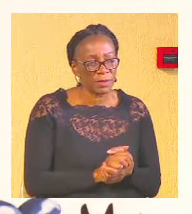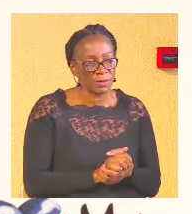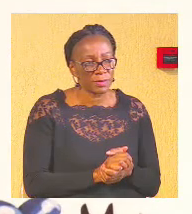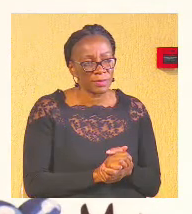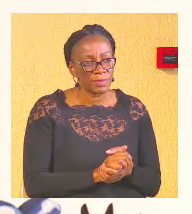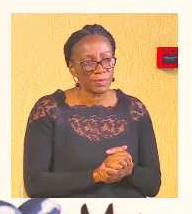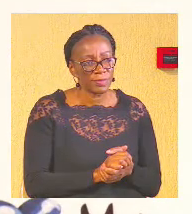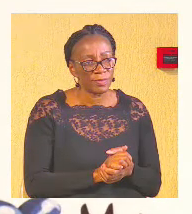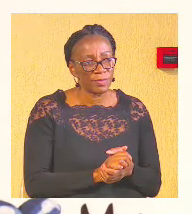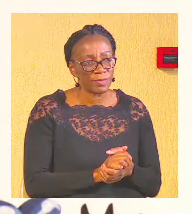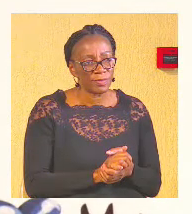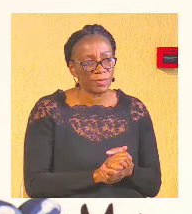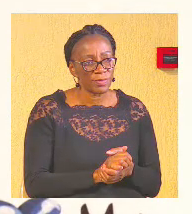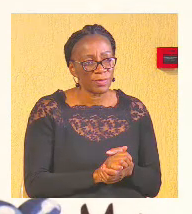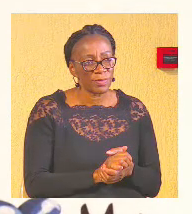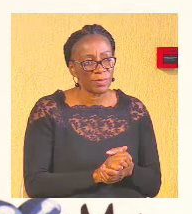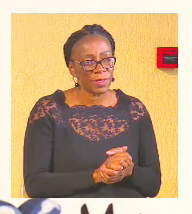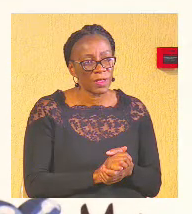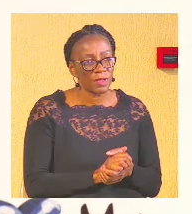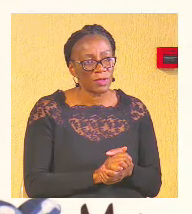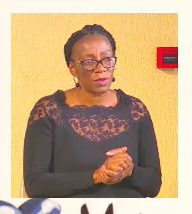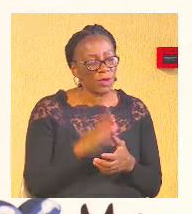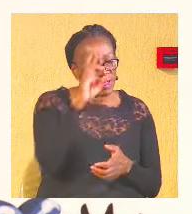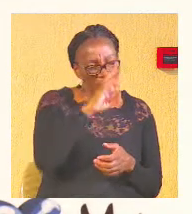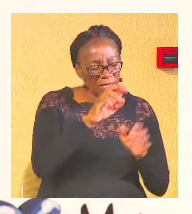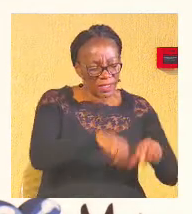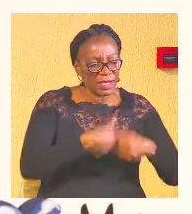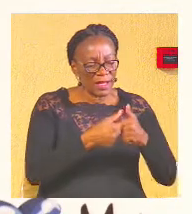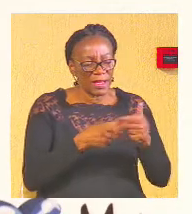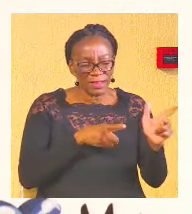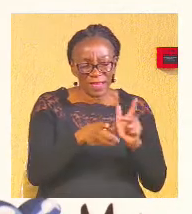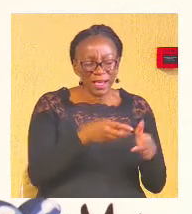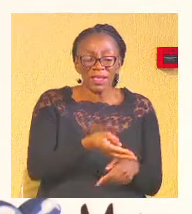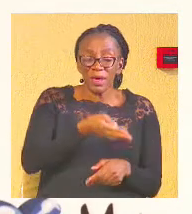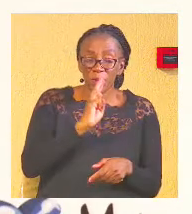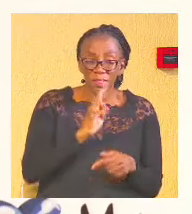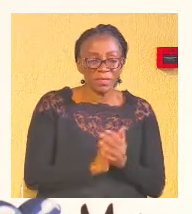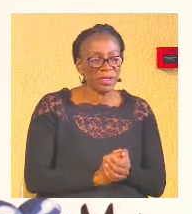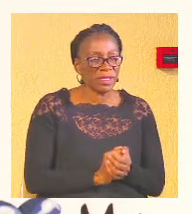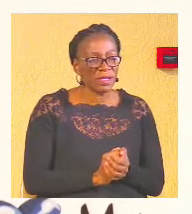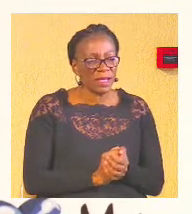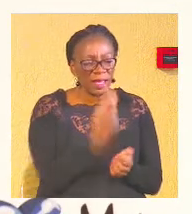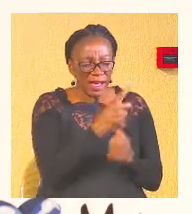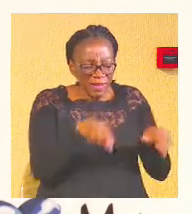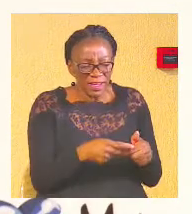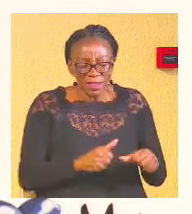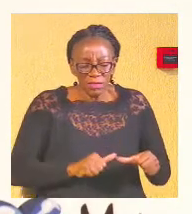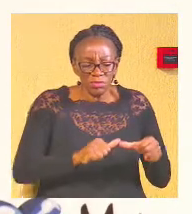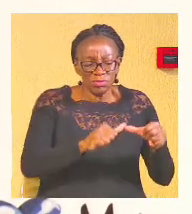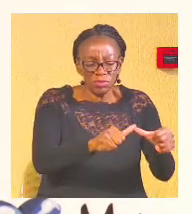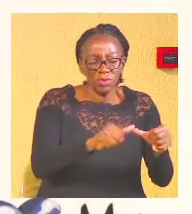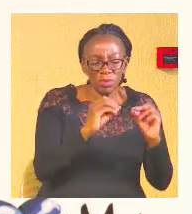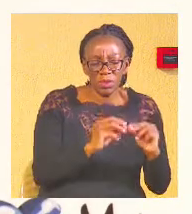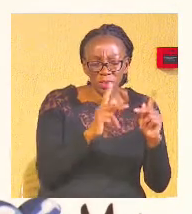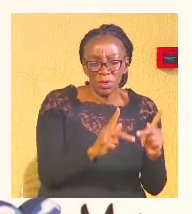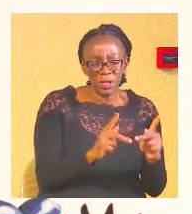is doing in terms of their response. And he has indicated that things appear to be on track. So, but if there is a response or rather